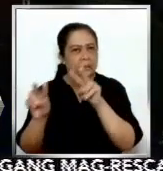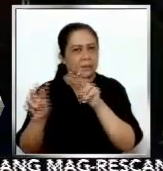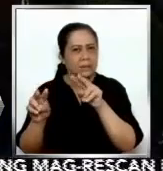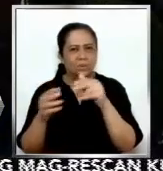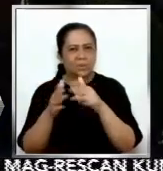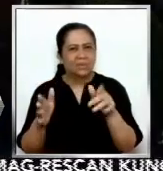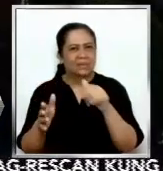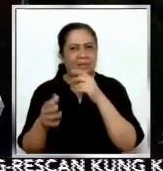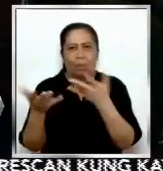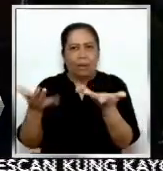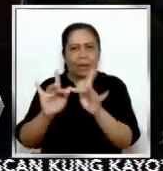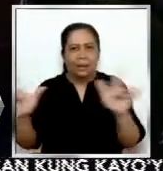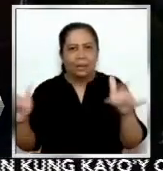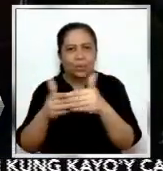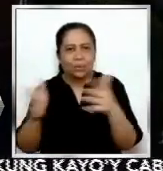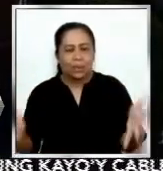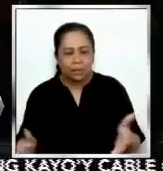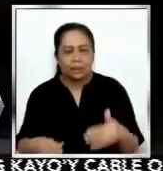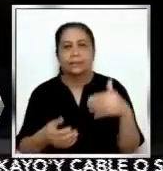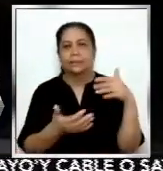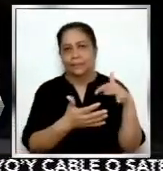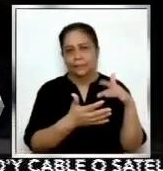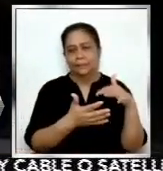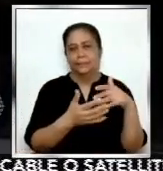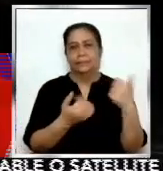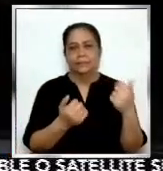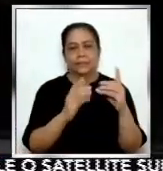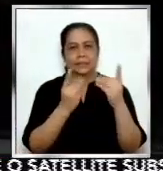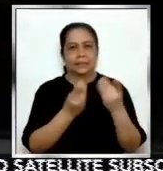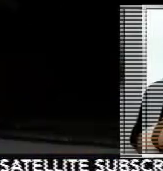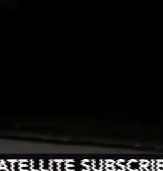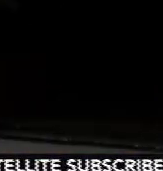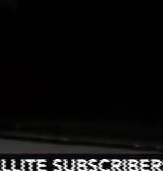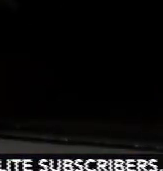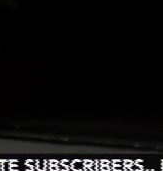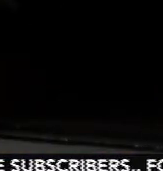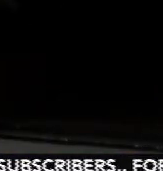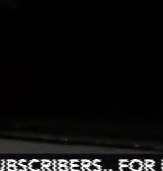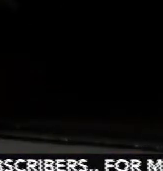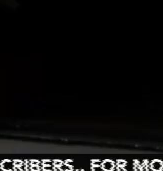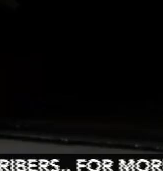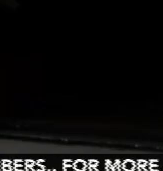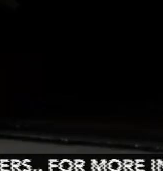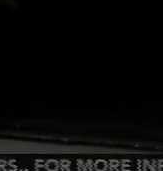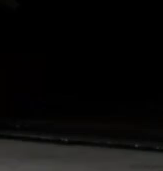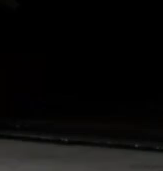there. Pag-aaralan daw ng DepEd ang panukala. Mav Gonzalez, Nakatutok, 24 Oras.